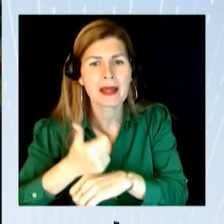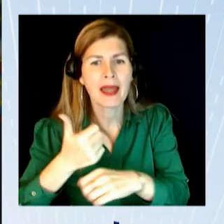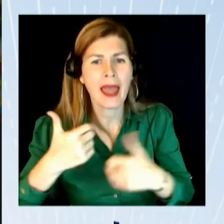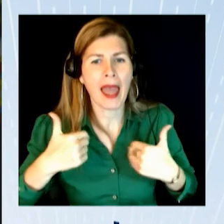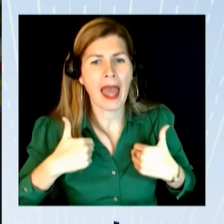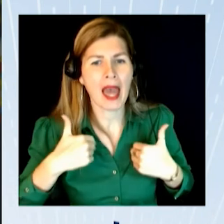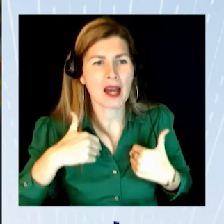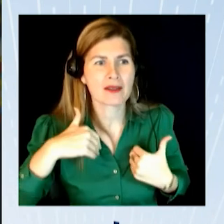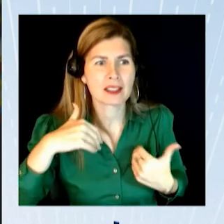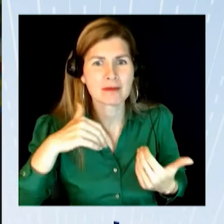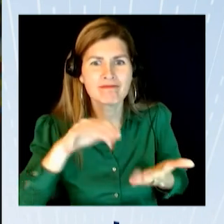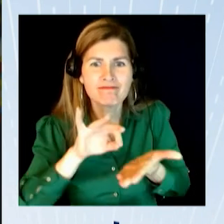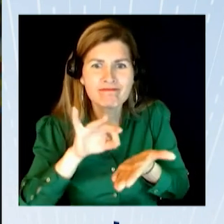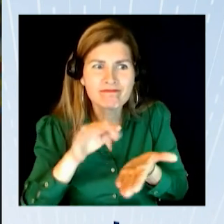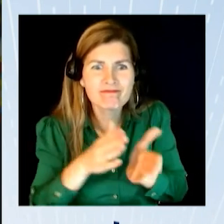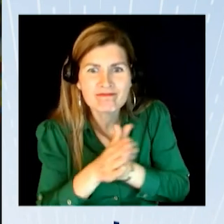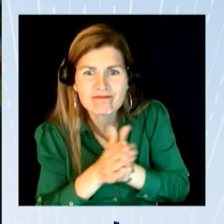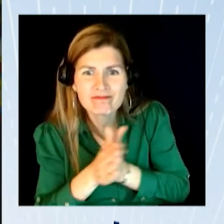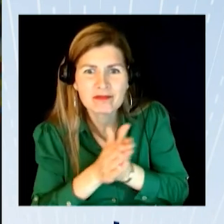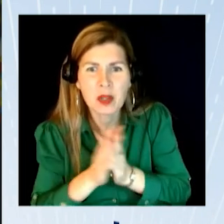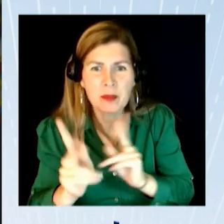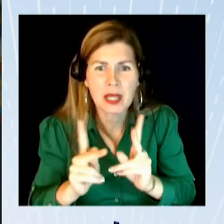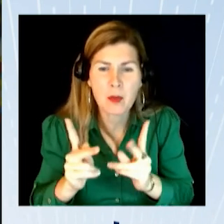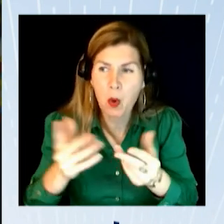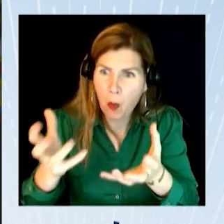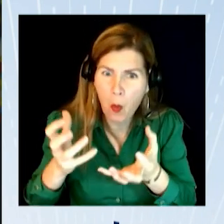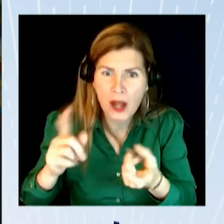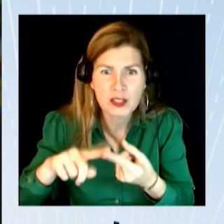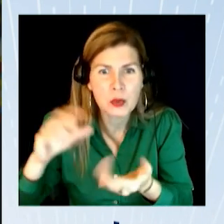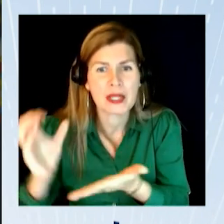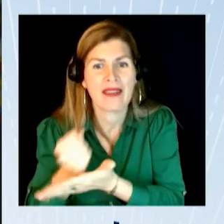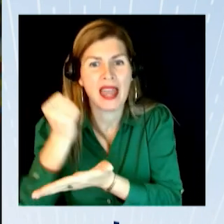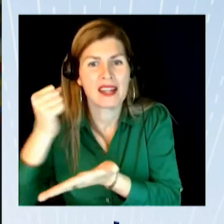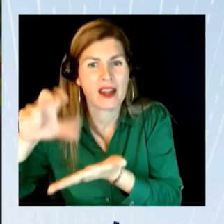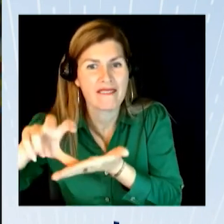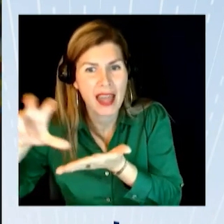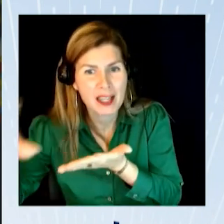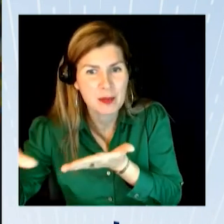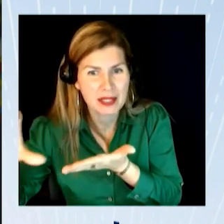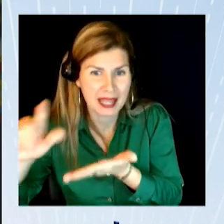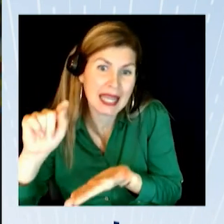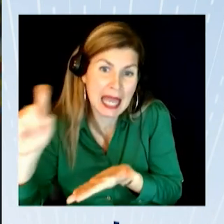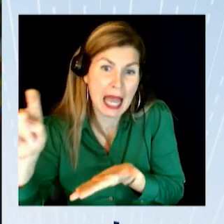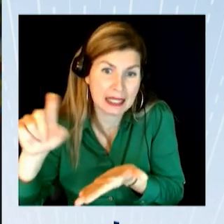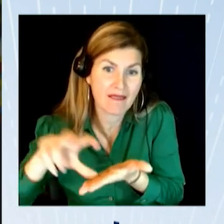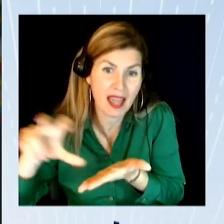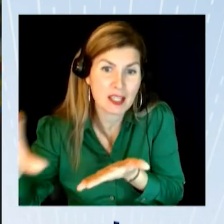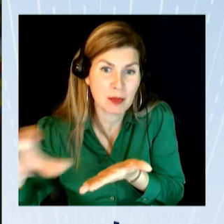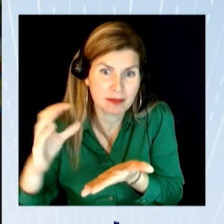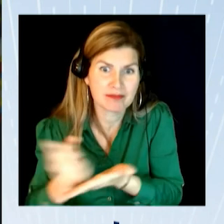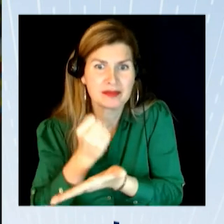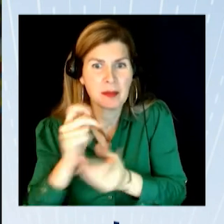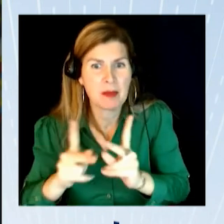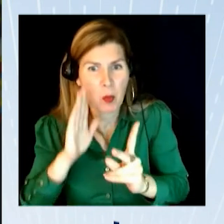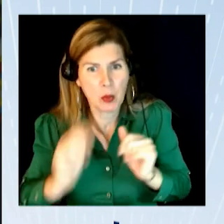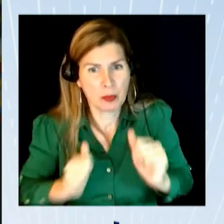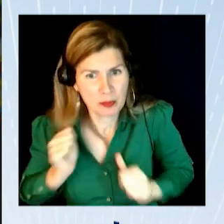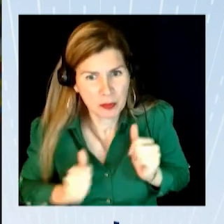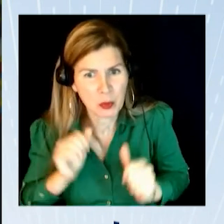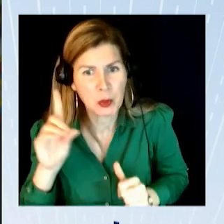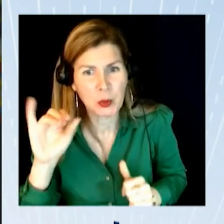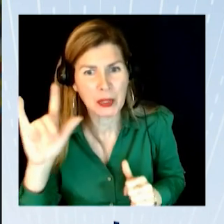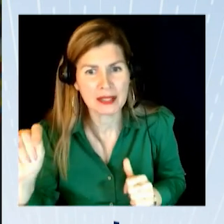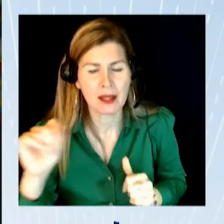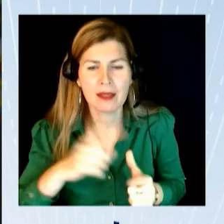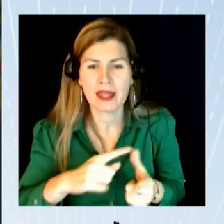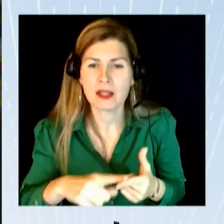the carrots that people want to take advantage of these great investments and tax investments. But also then you say, well, then you have to give something back. You have